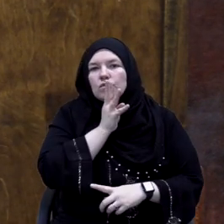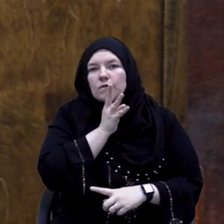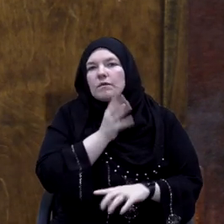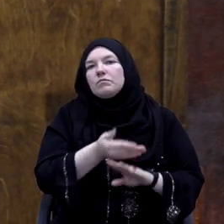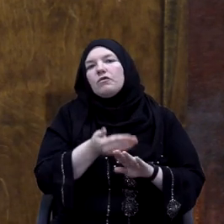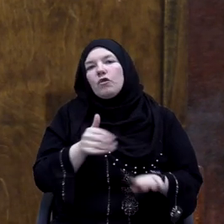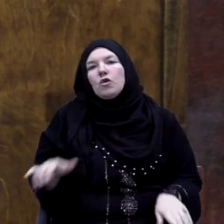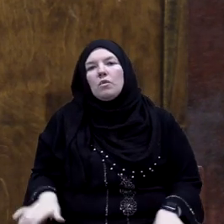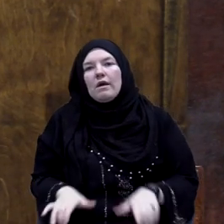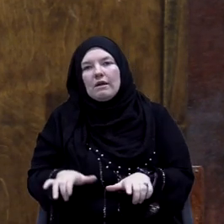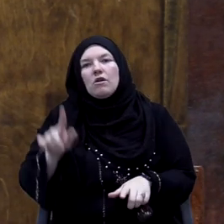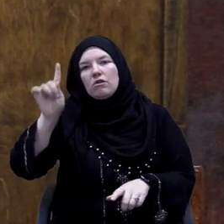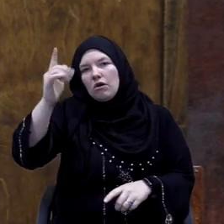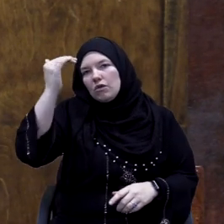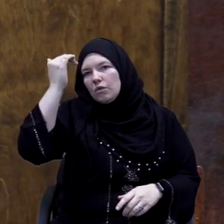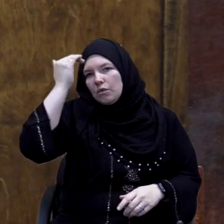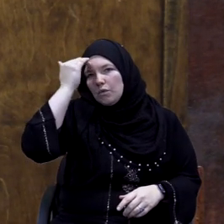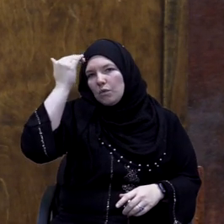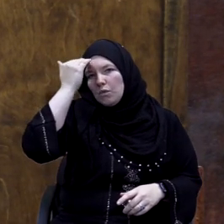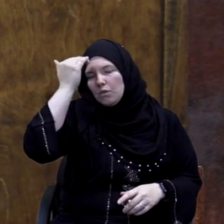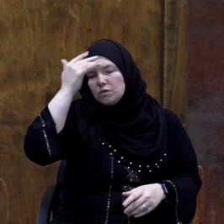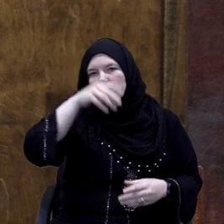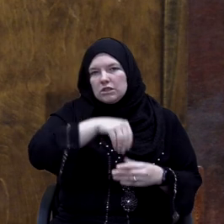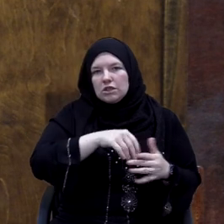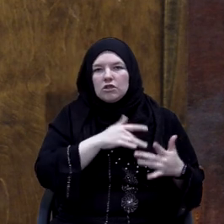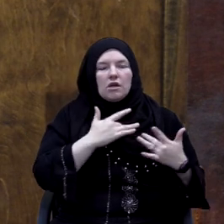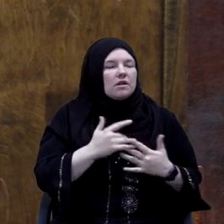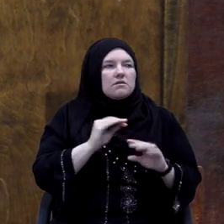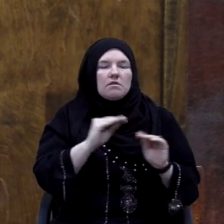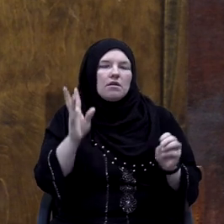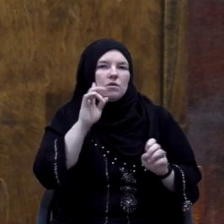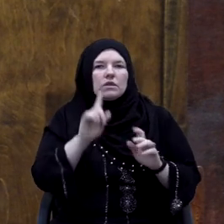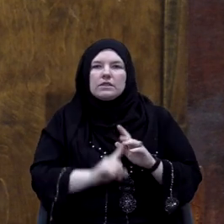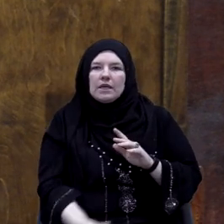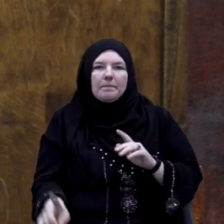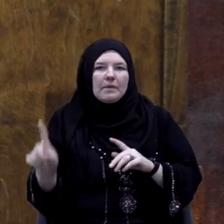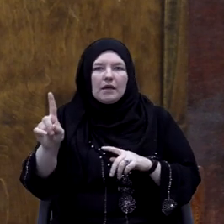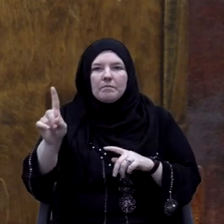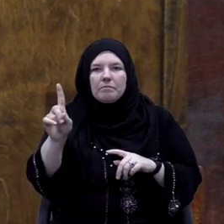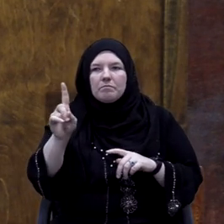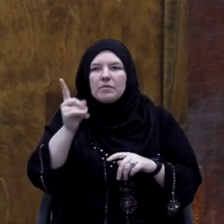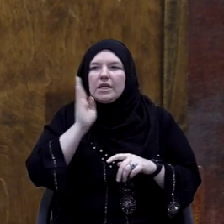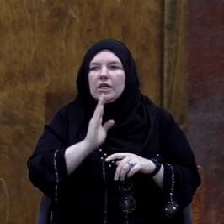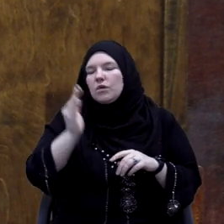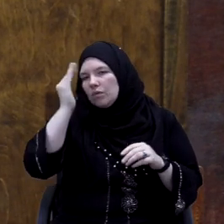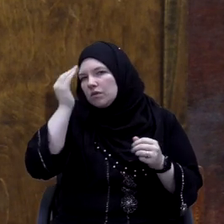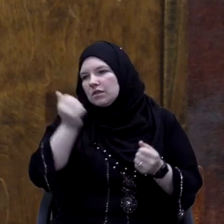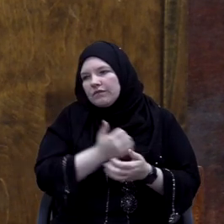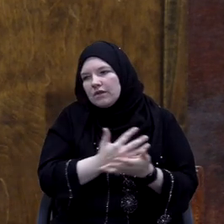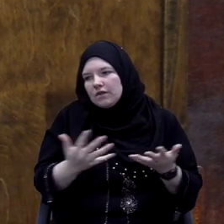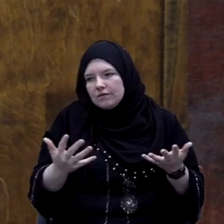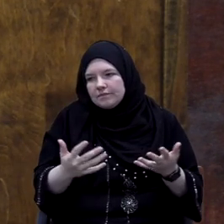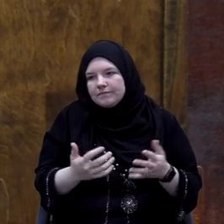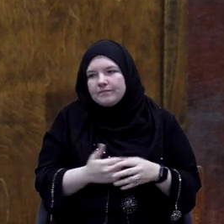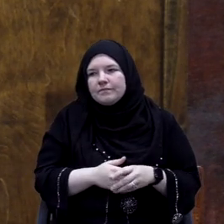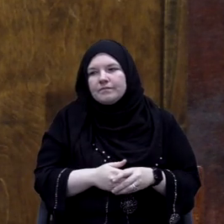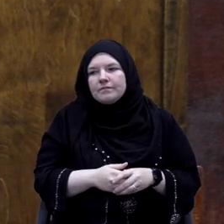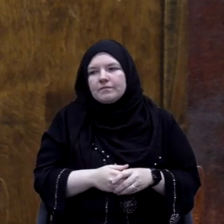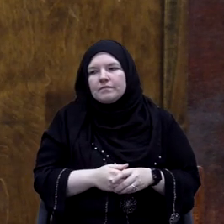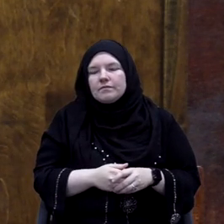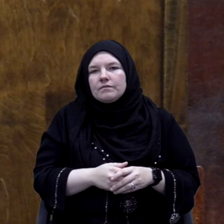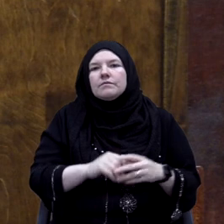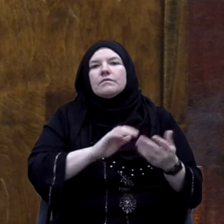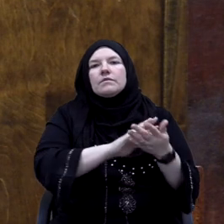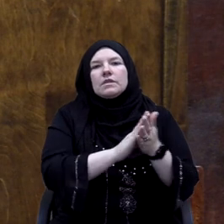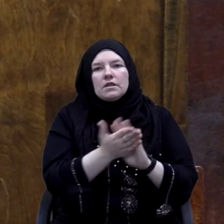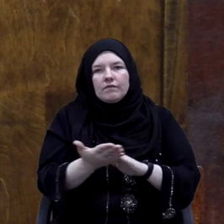before you act. And nothing will escape Him. He captured everything. Then to give comfort